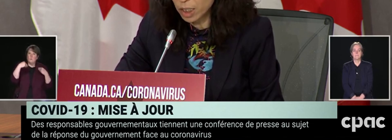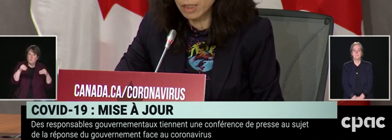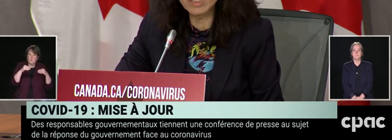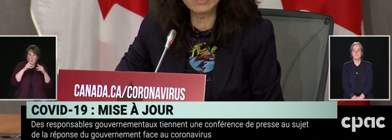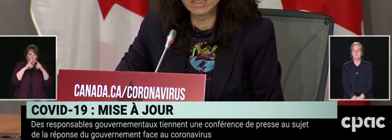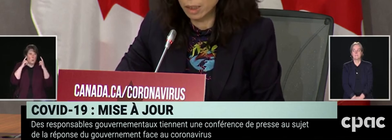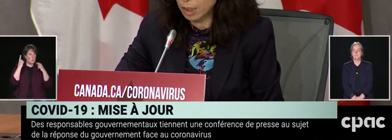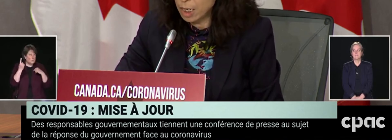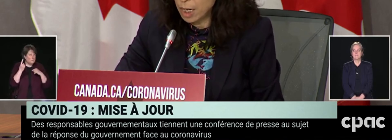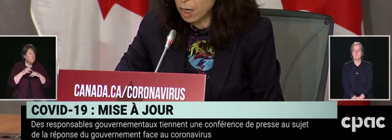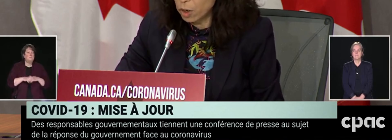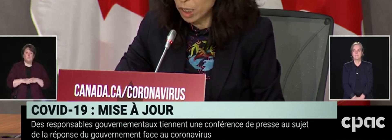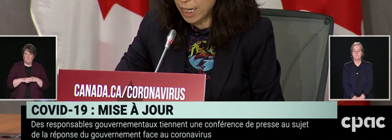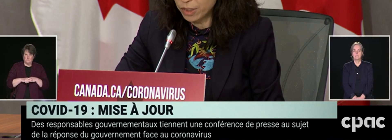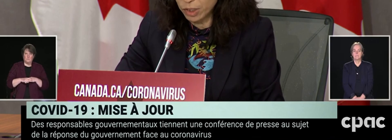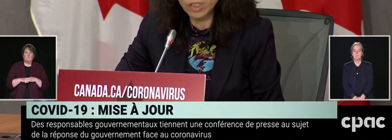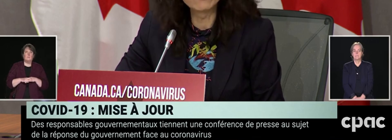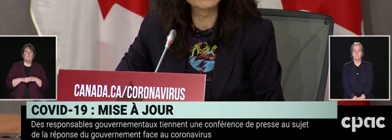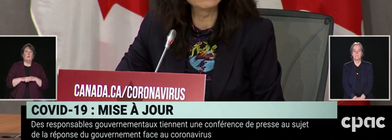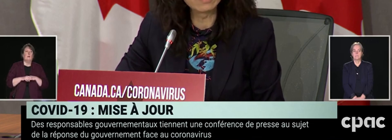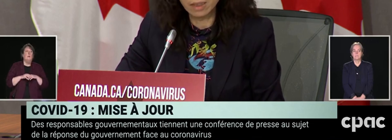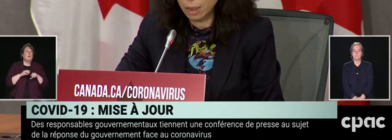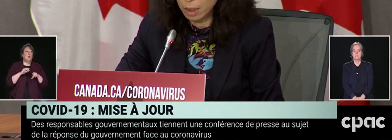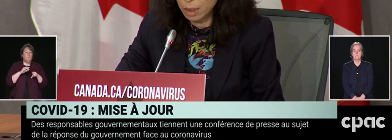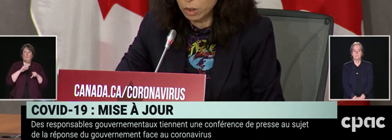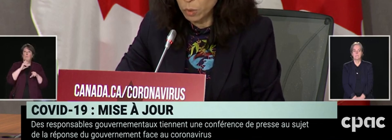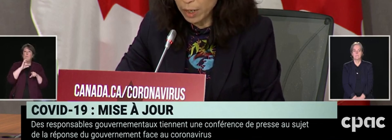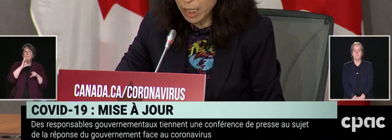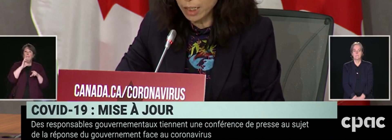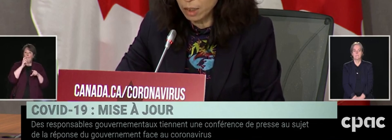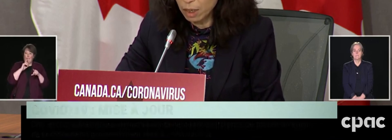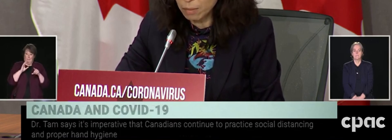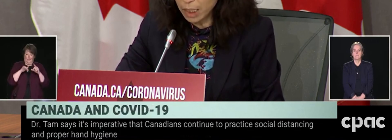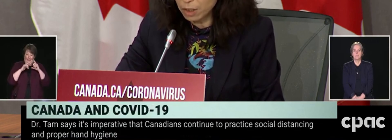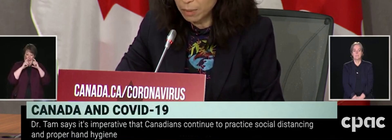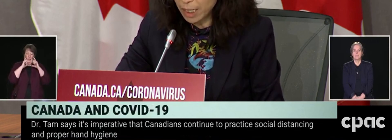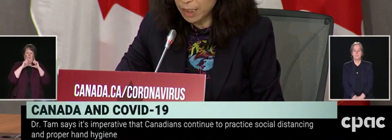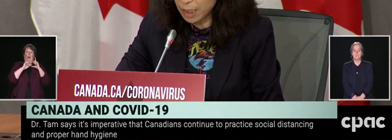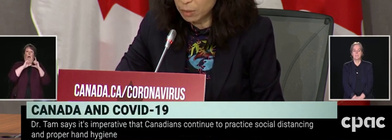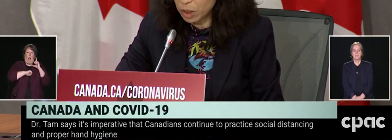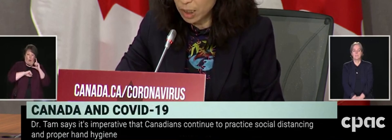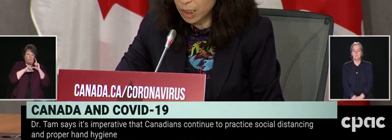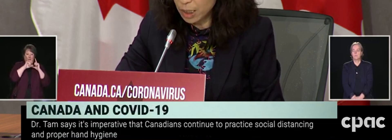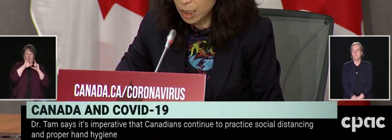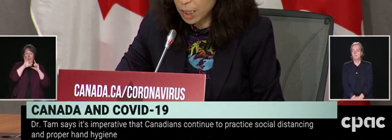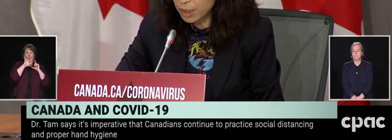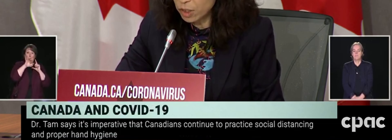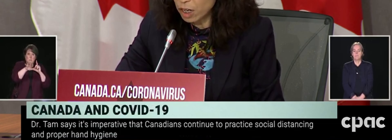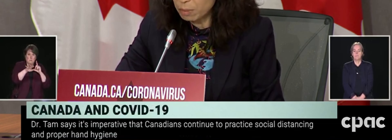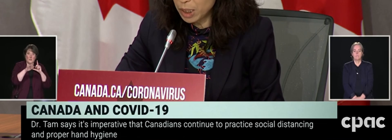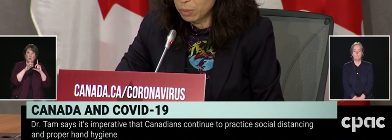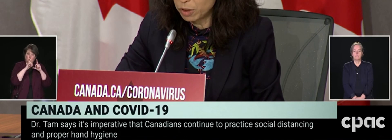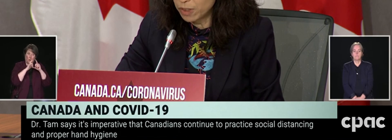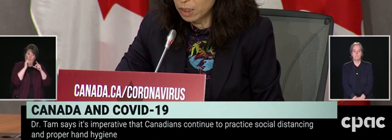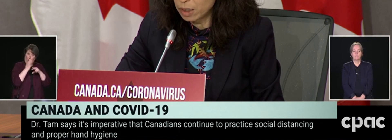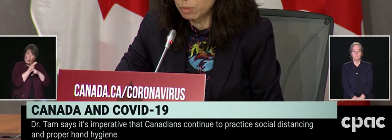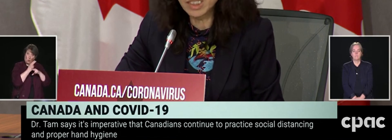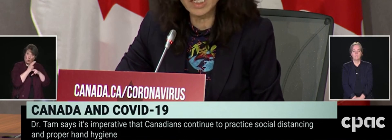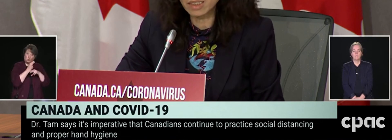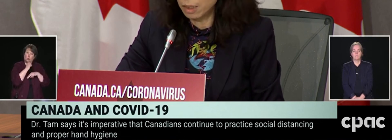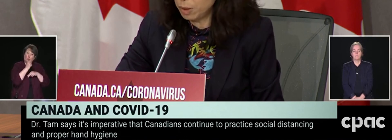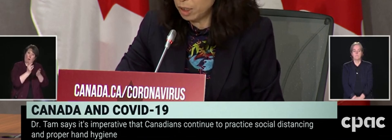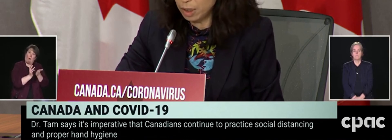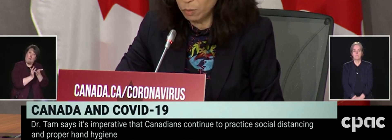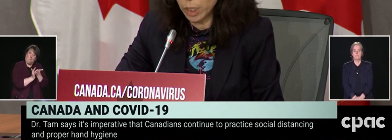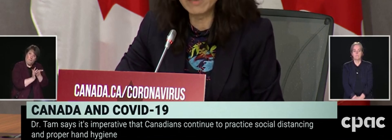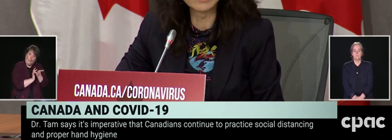coming into contact with others or land on surfaces. So wearing a non-medical mask in the community has not been proven to